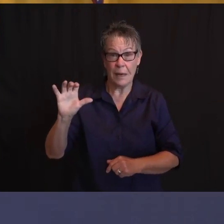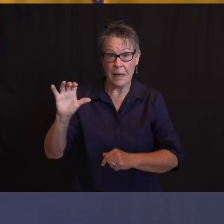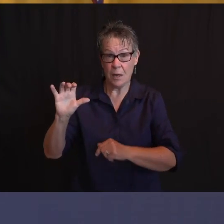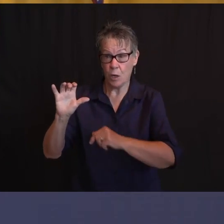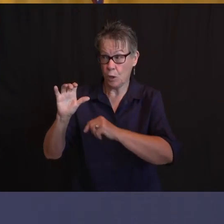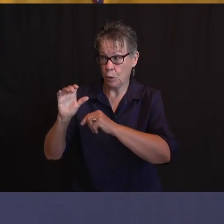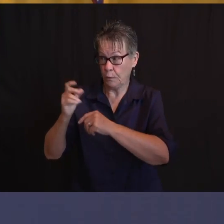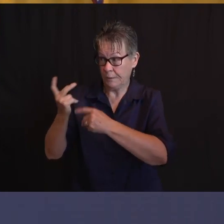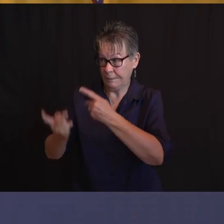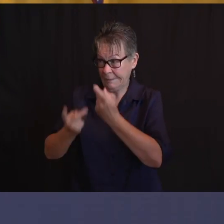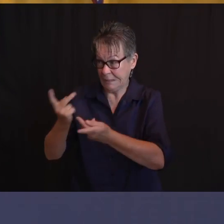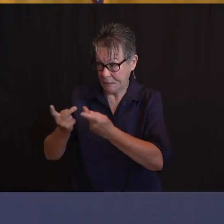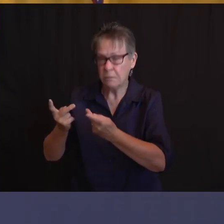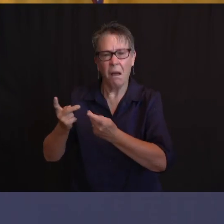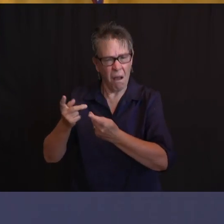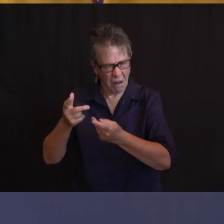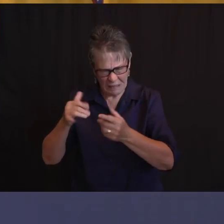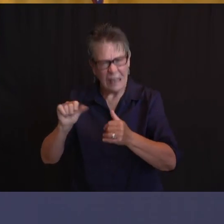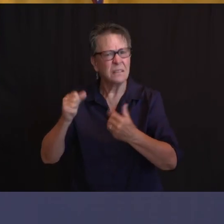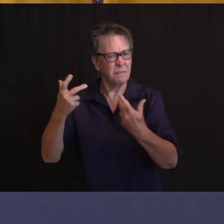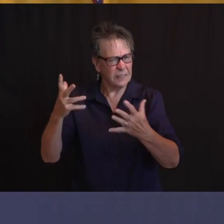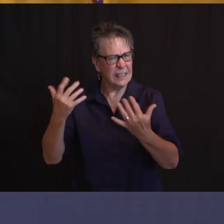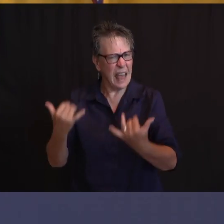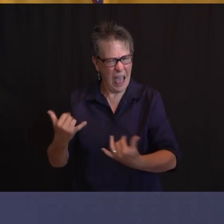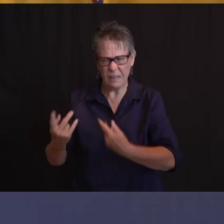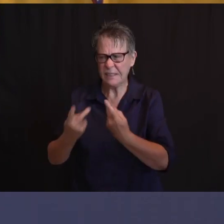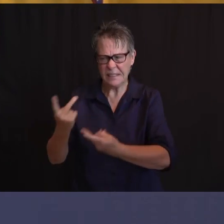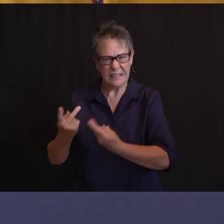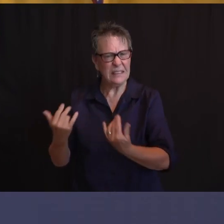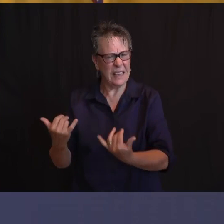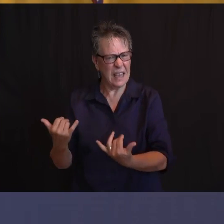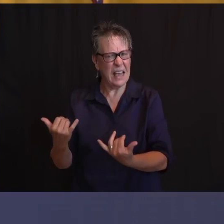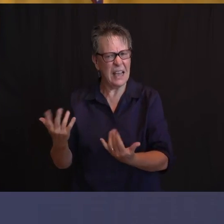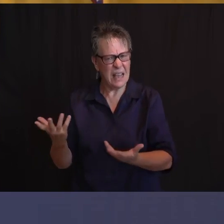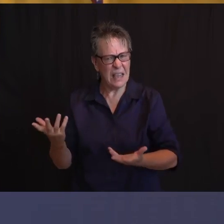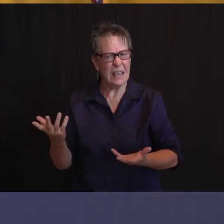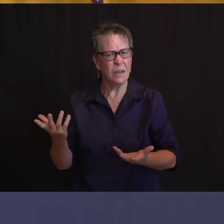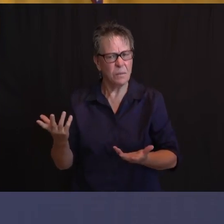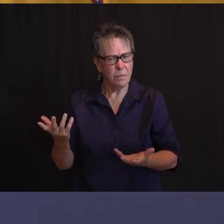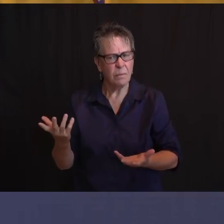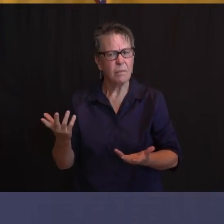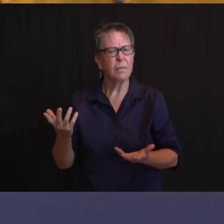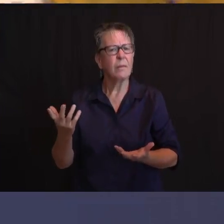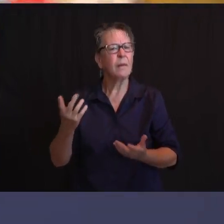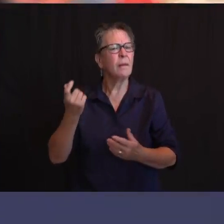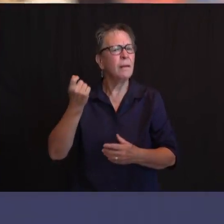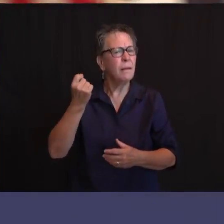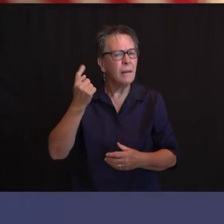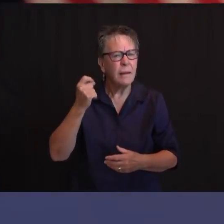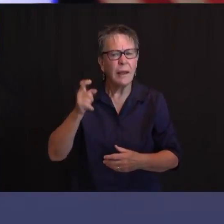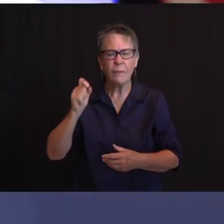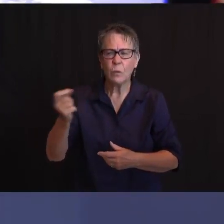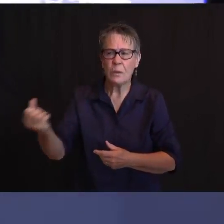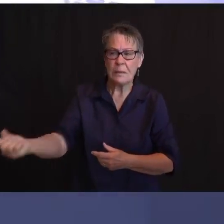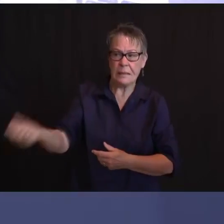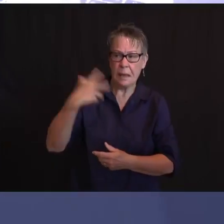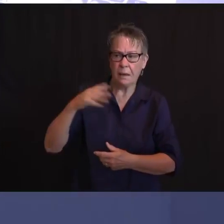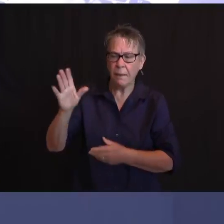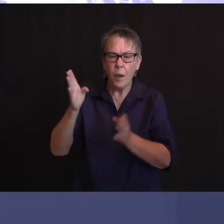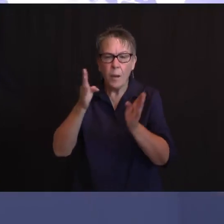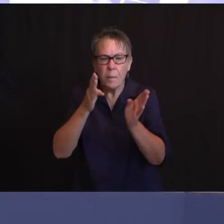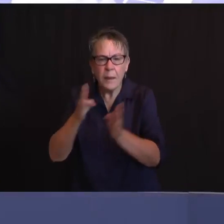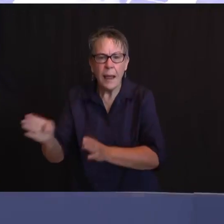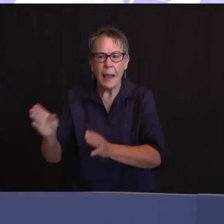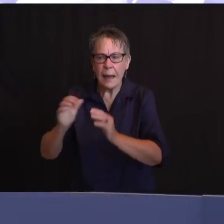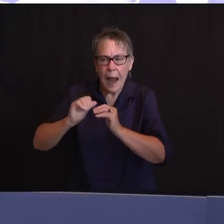we need them to attest that they've gone through the proper phases, and I just don't have the number. Yeah, I don't know how many attestations. I do know that we have, I